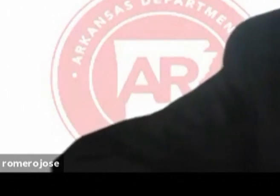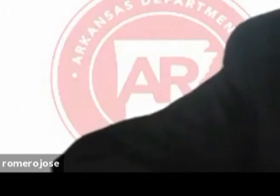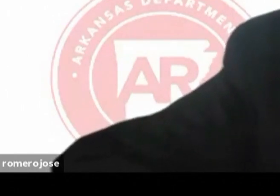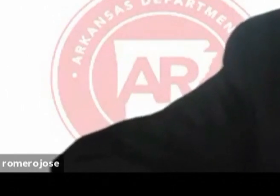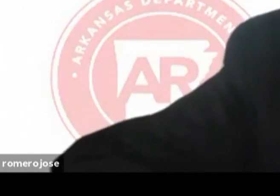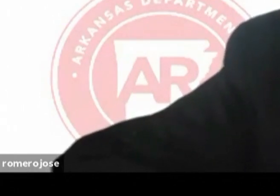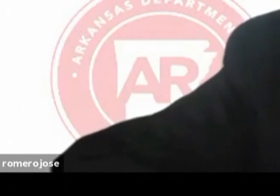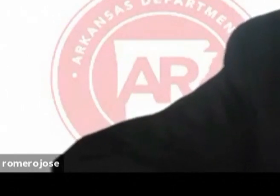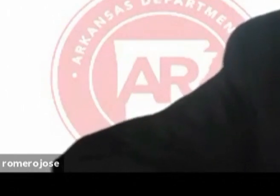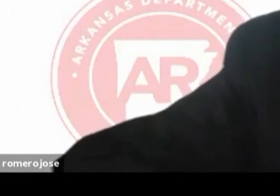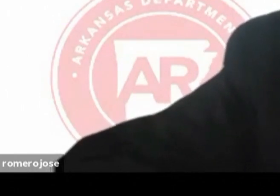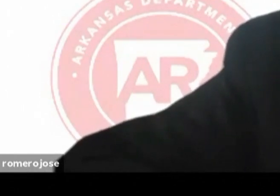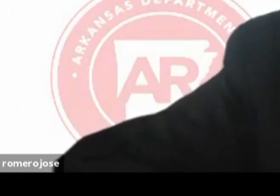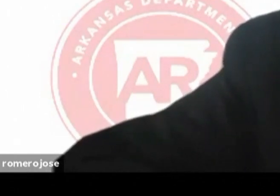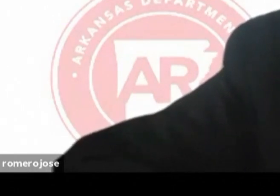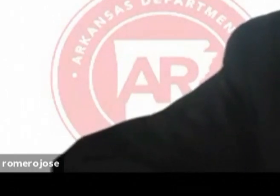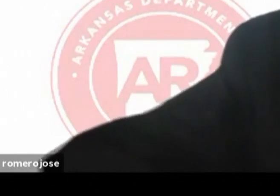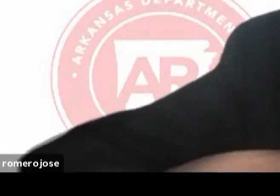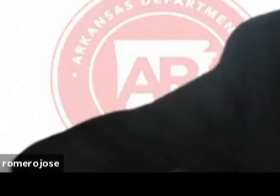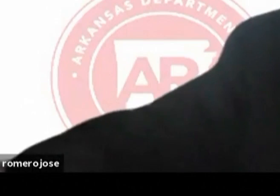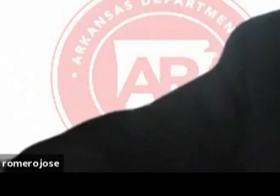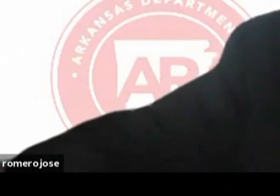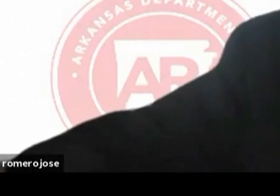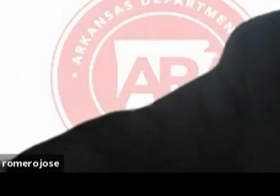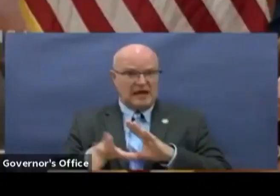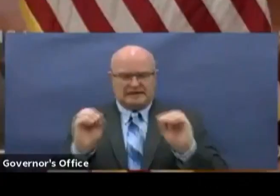basis to make sure that there are no changes in his status.